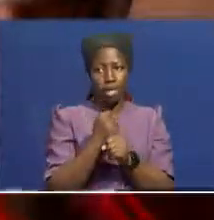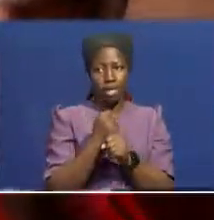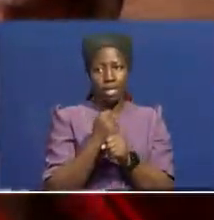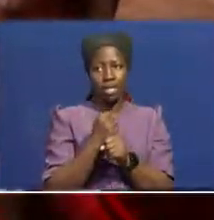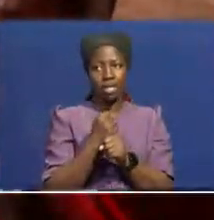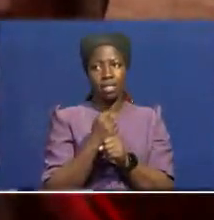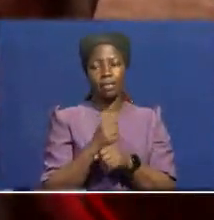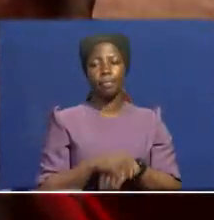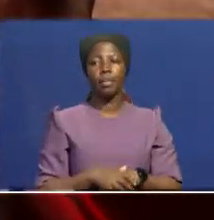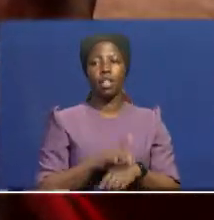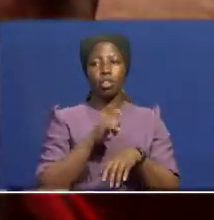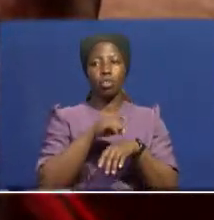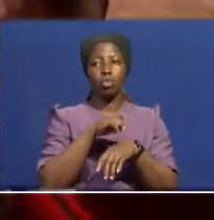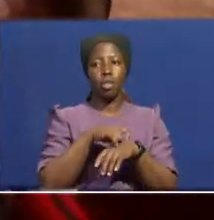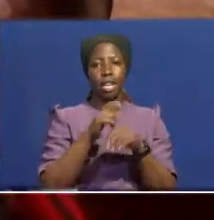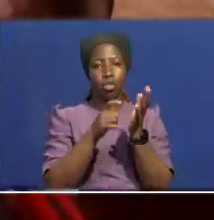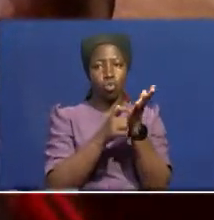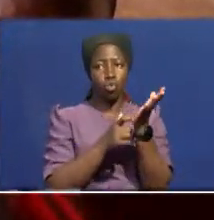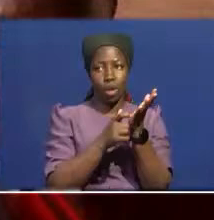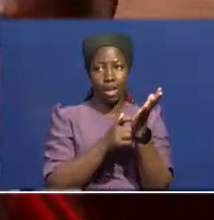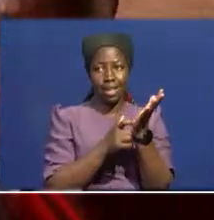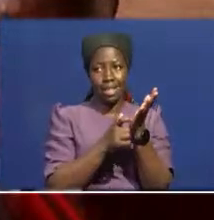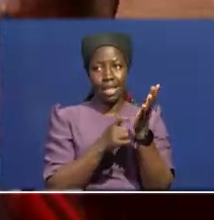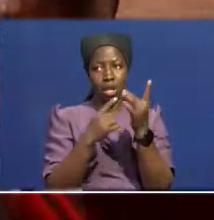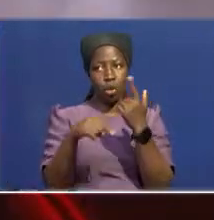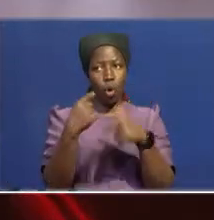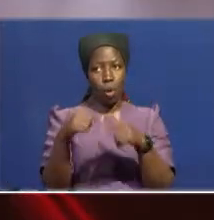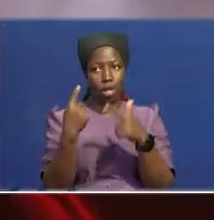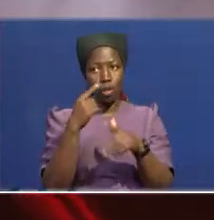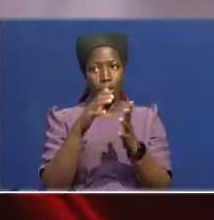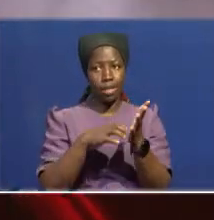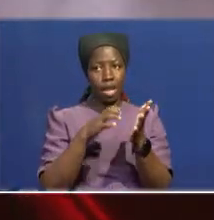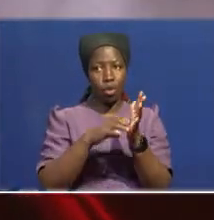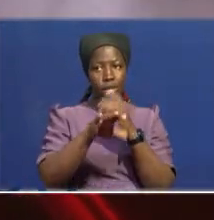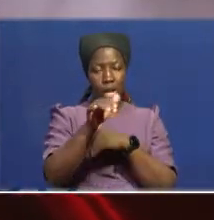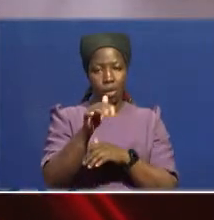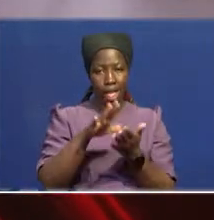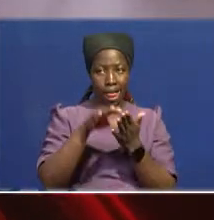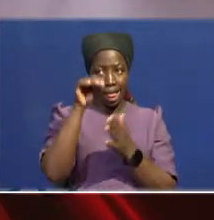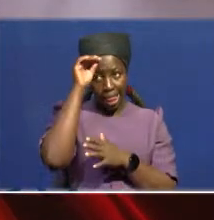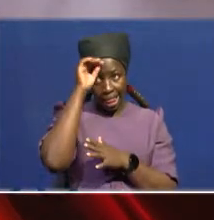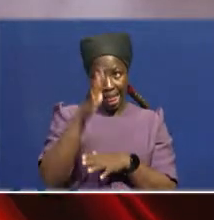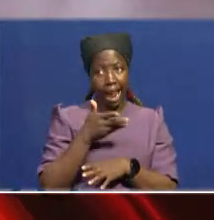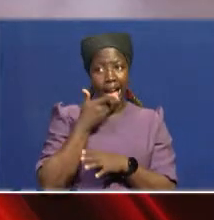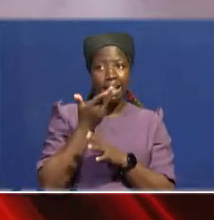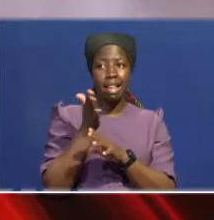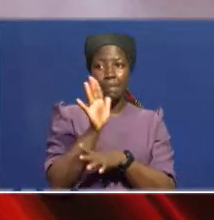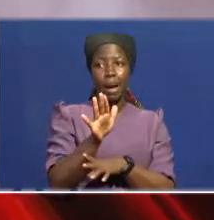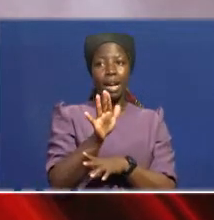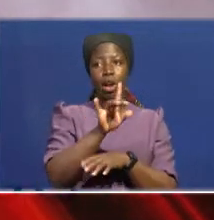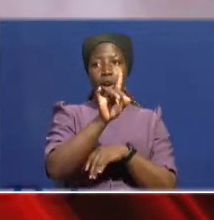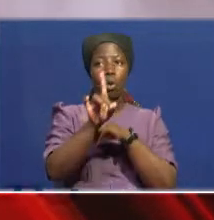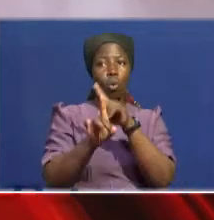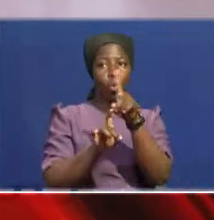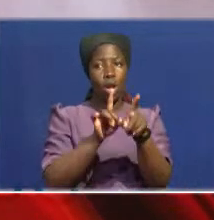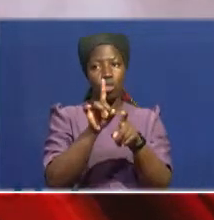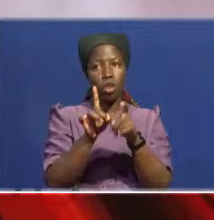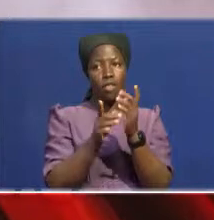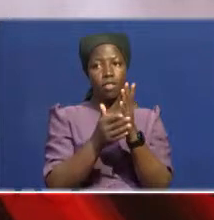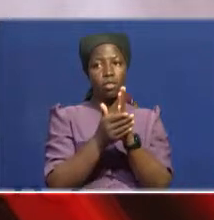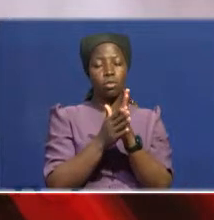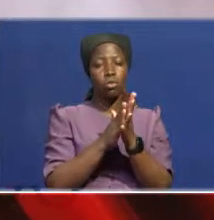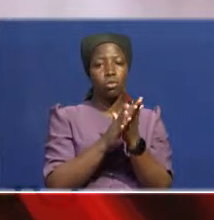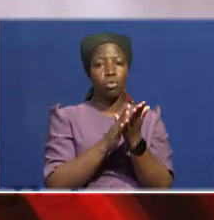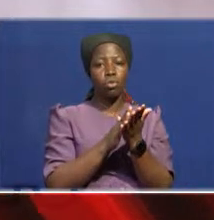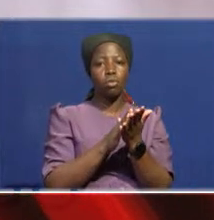secondary schools. During a Swahili subject competition in Machakos County, learners couldn't answer Swahili trivia and compose initials most